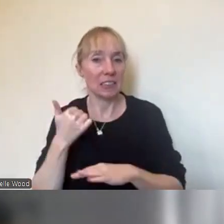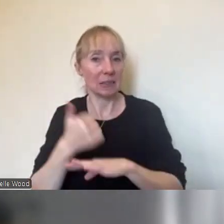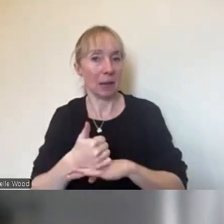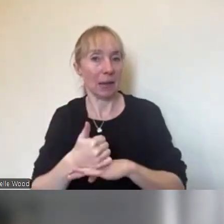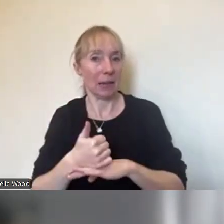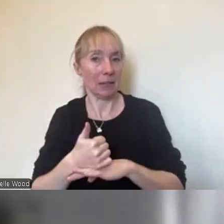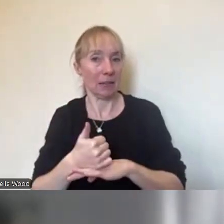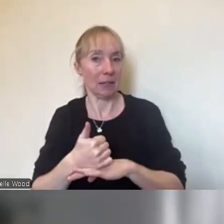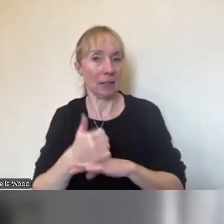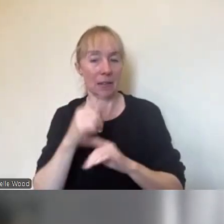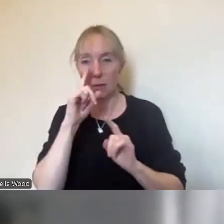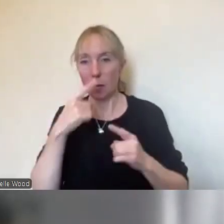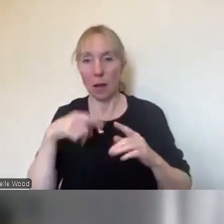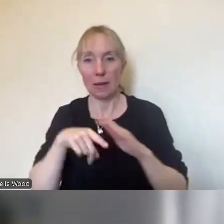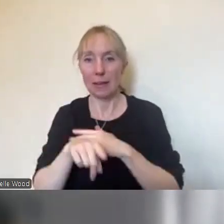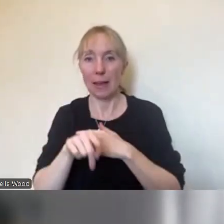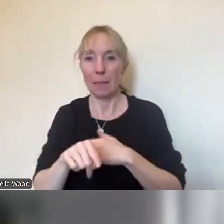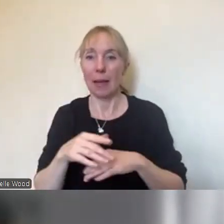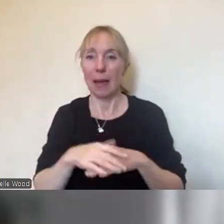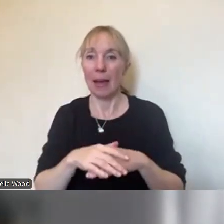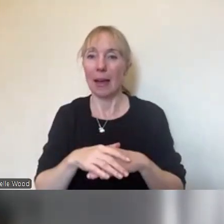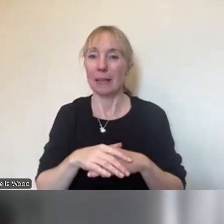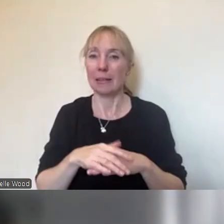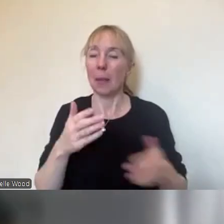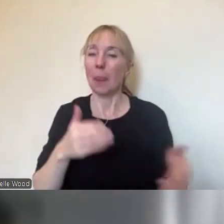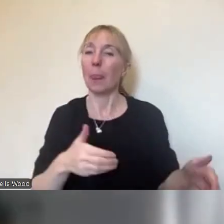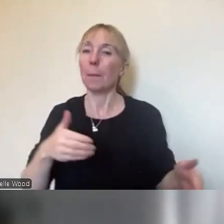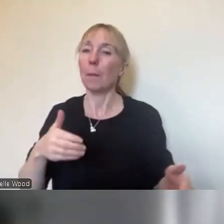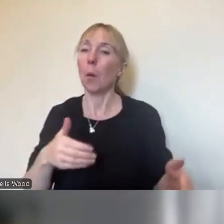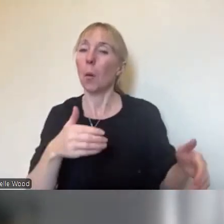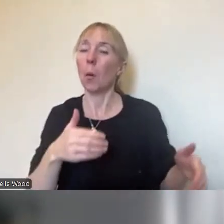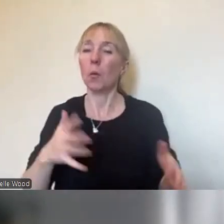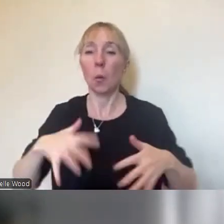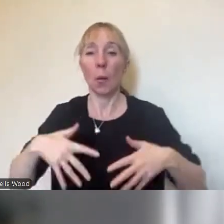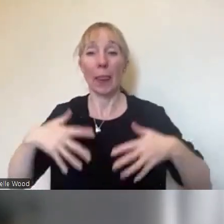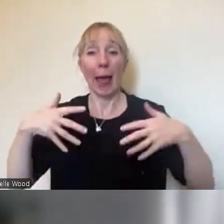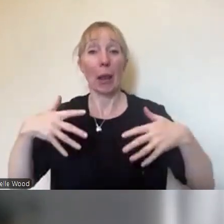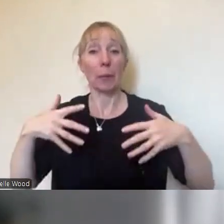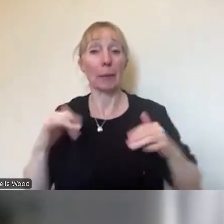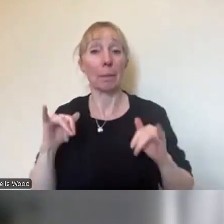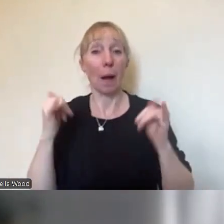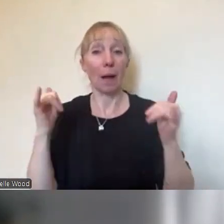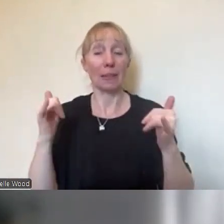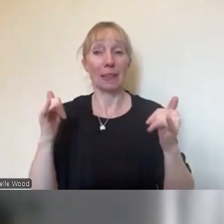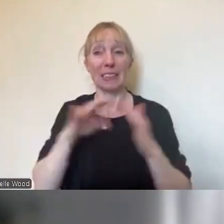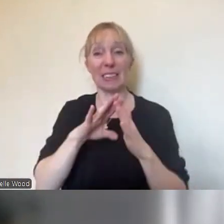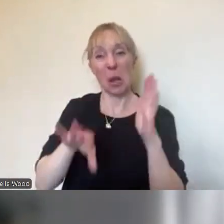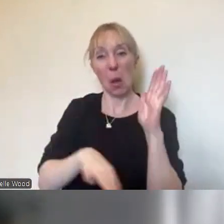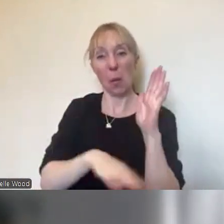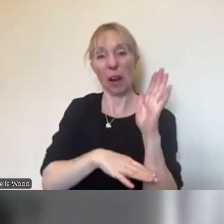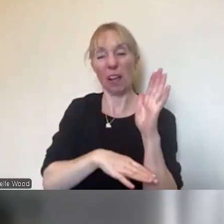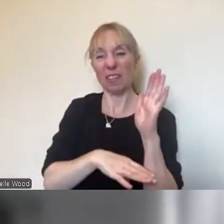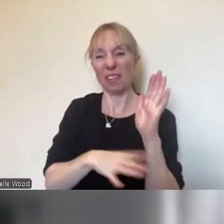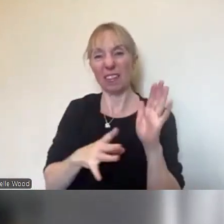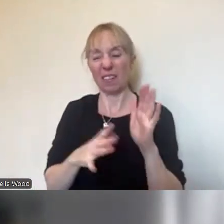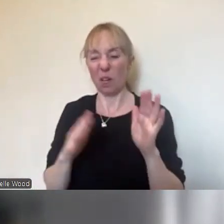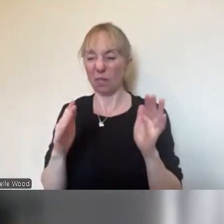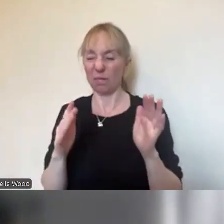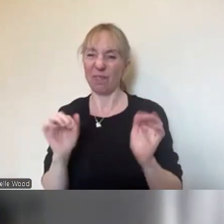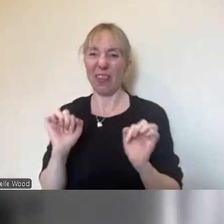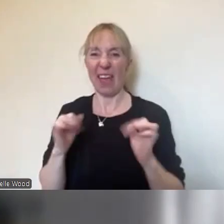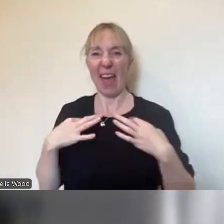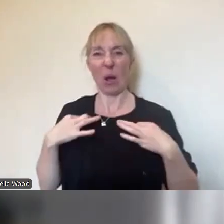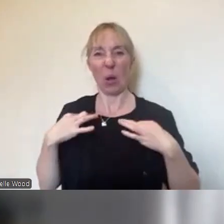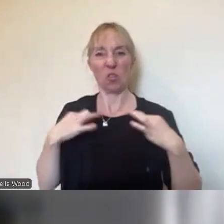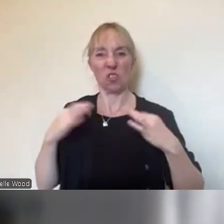even at the balls or the Halloween parties. The lower classes got lesser costumes than the doctors and the nurses, so